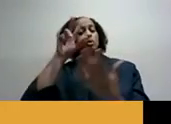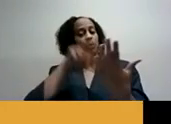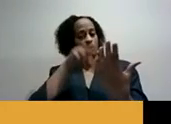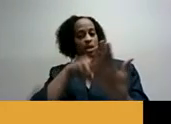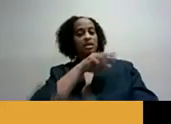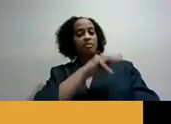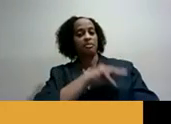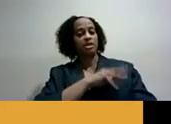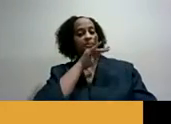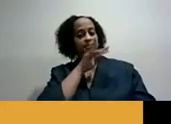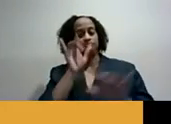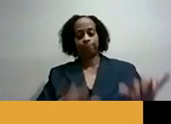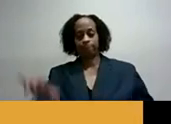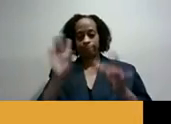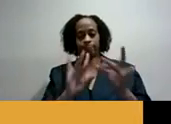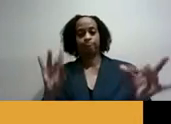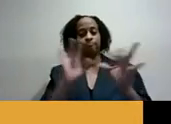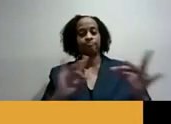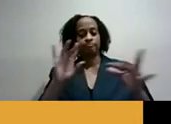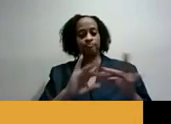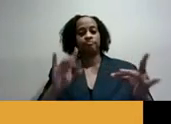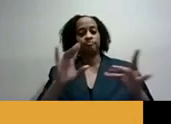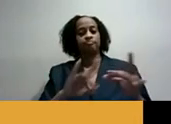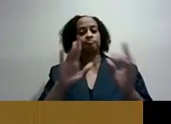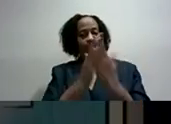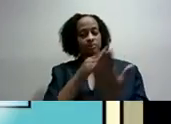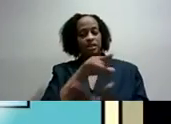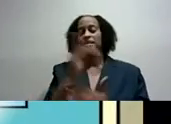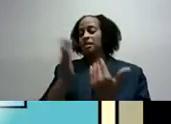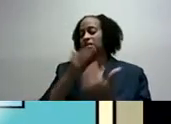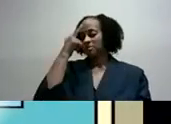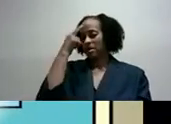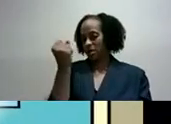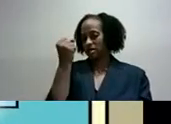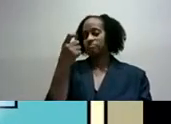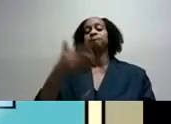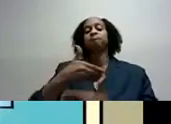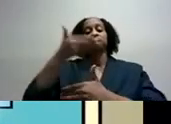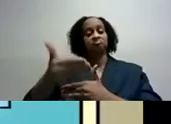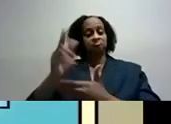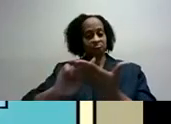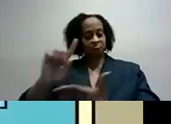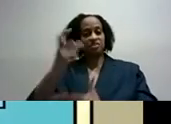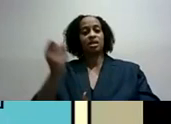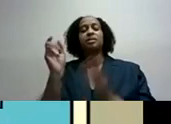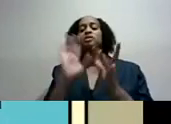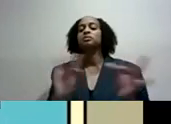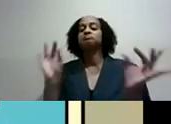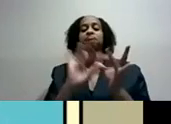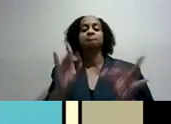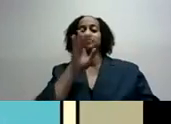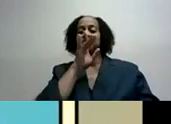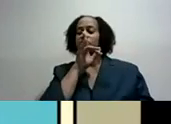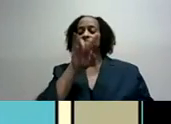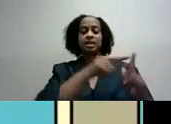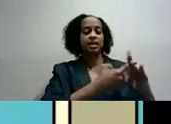to him from the Mission Quarterly, and he easily memorized it. On Sabbath, Ricardo told the story from beginning to